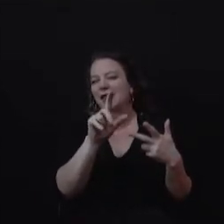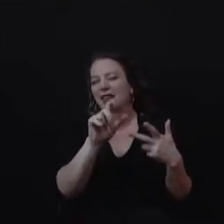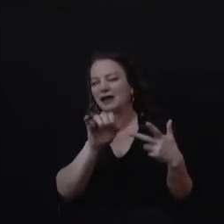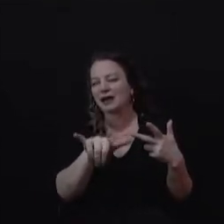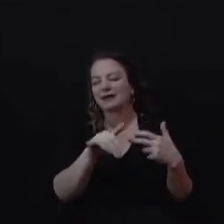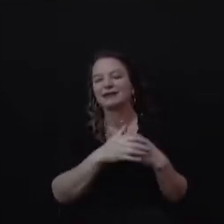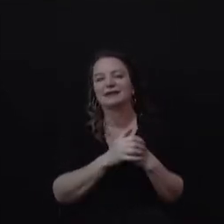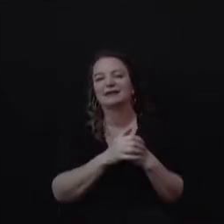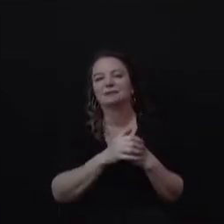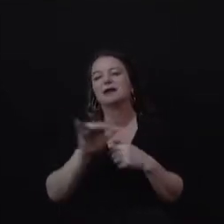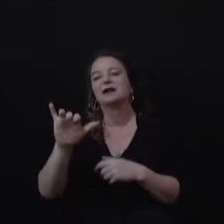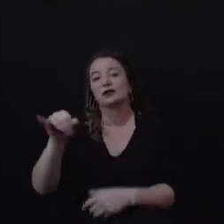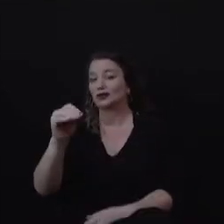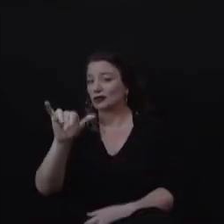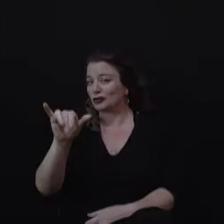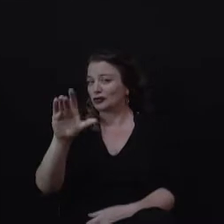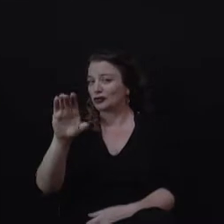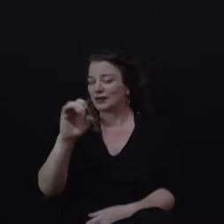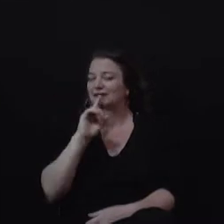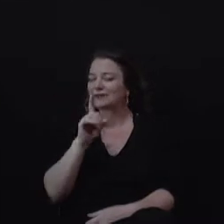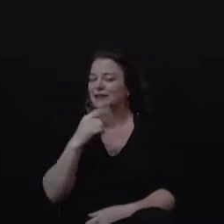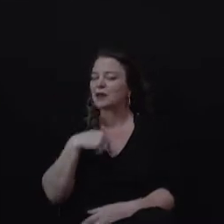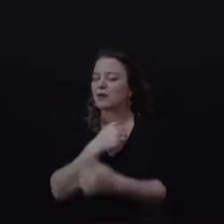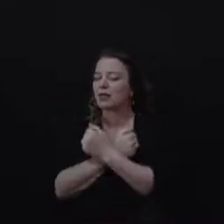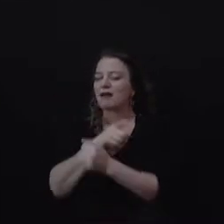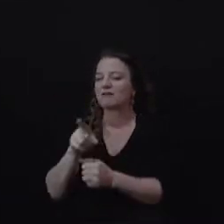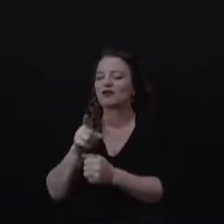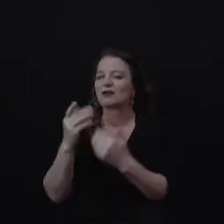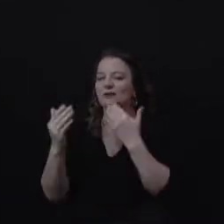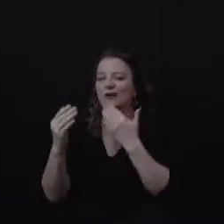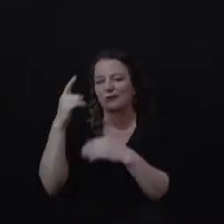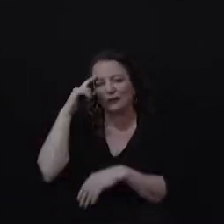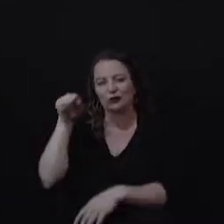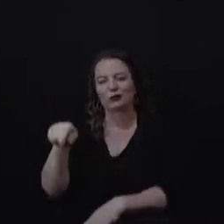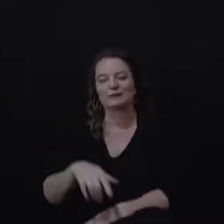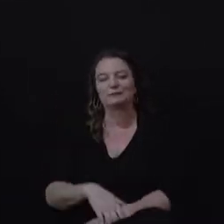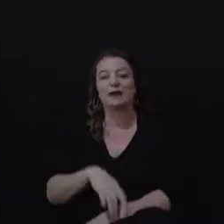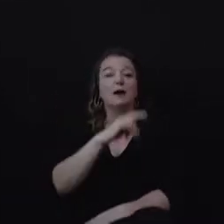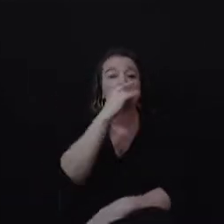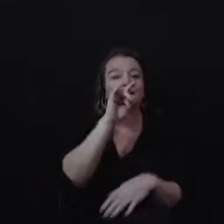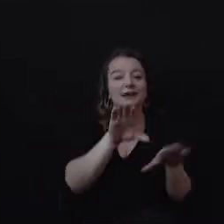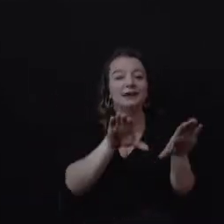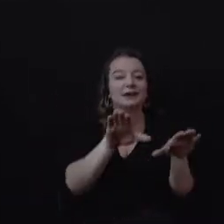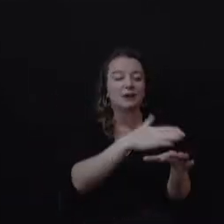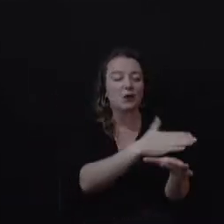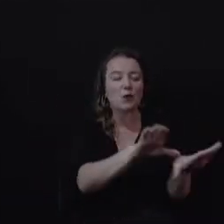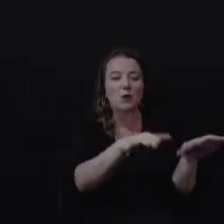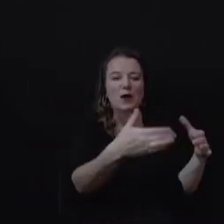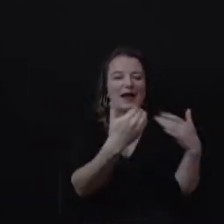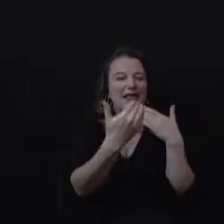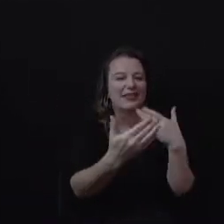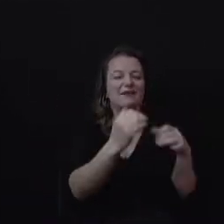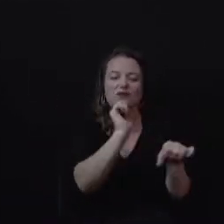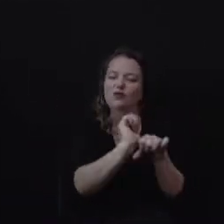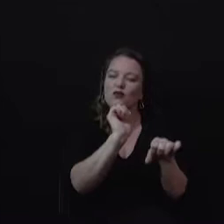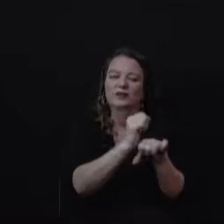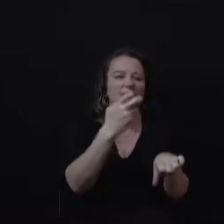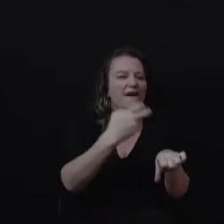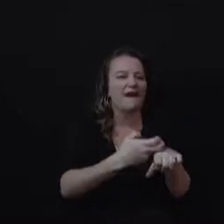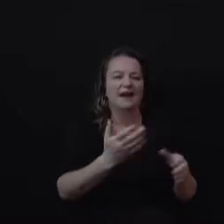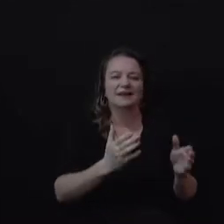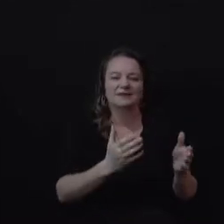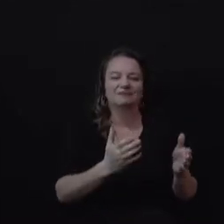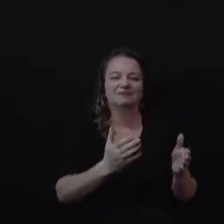Joyce, we love you and we're grateful for you. So, Kids Choir, thank you for working so hard and presenting such a